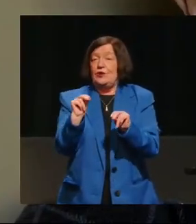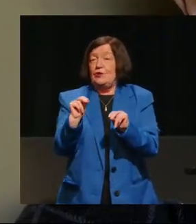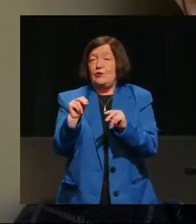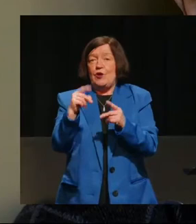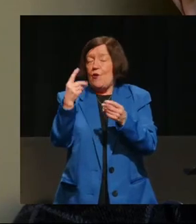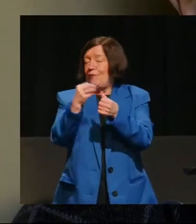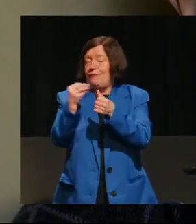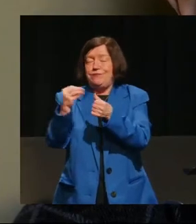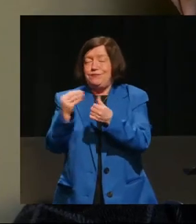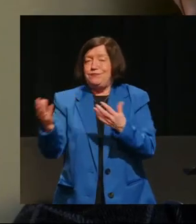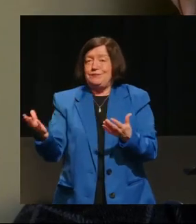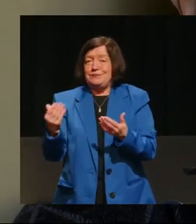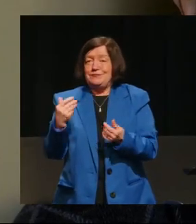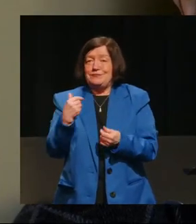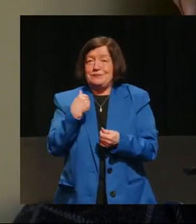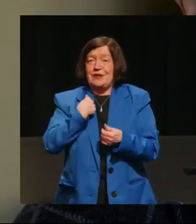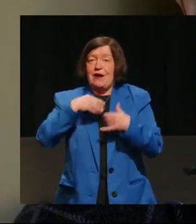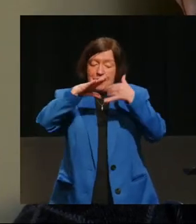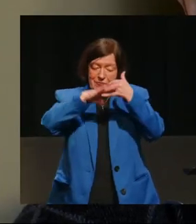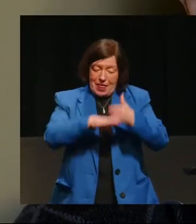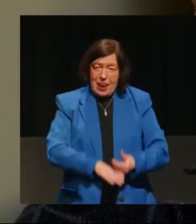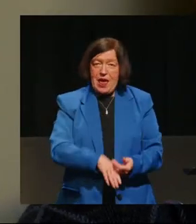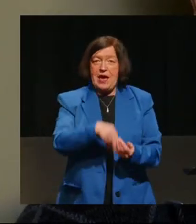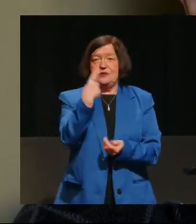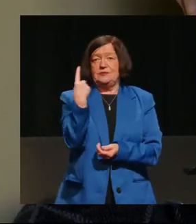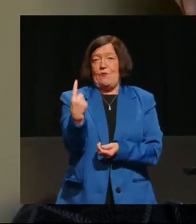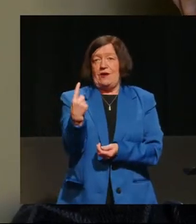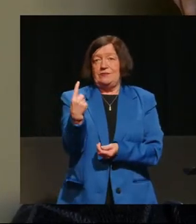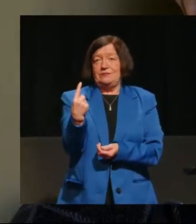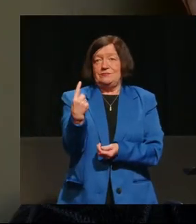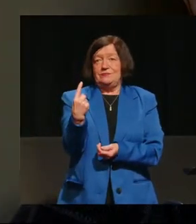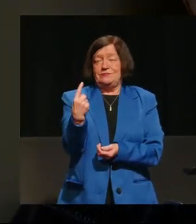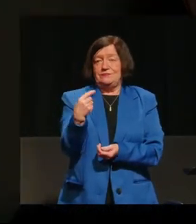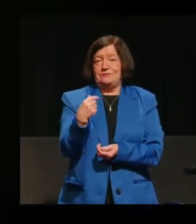left. I am the last one.